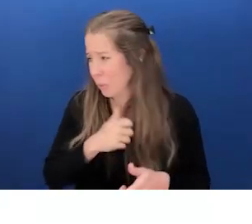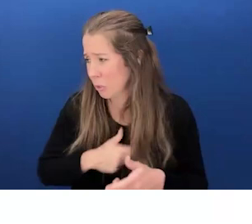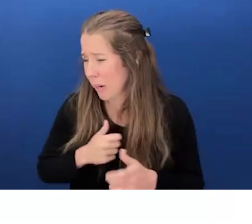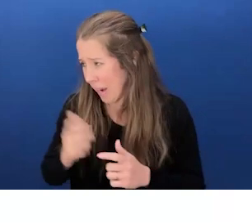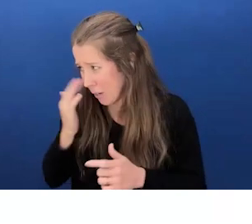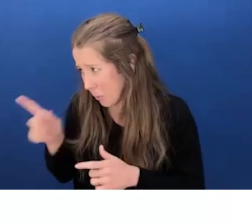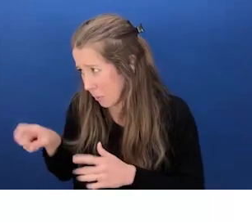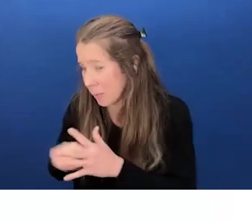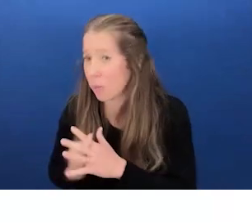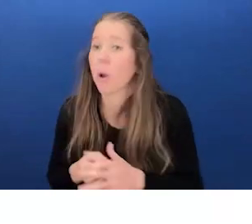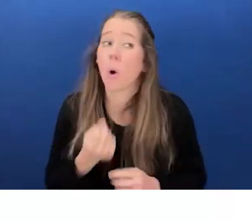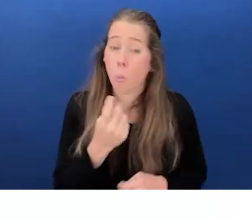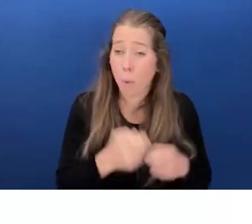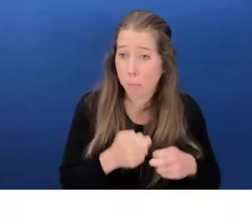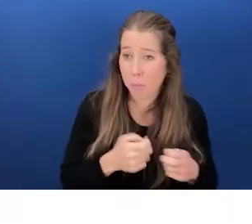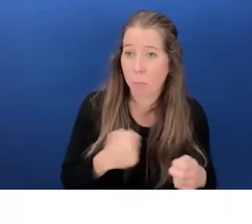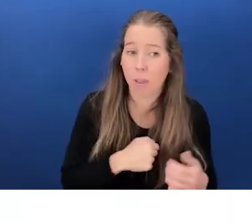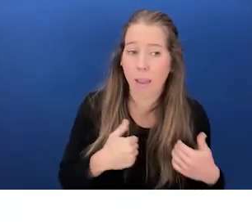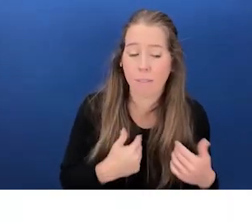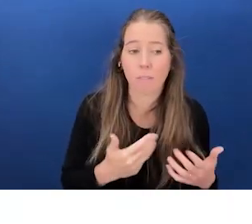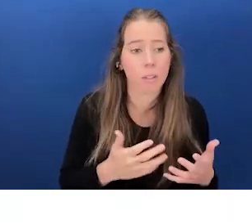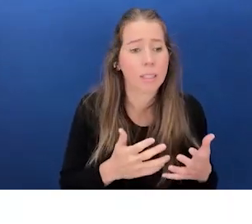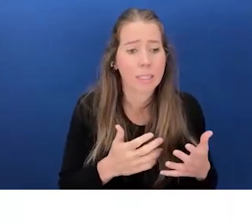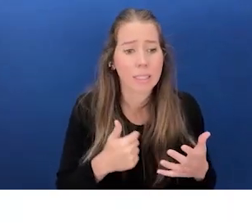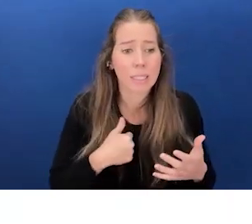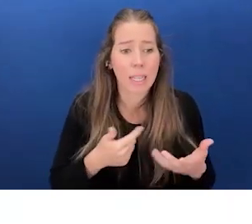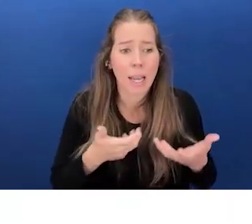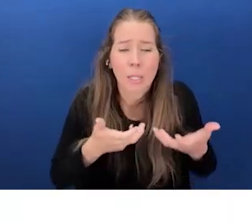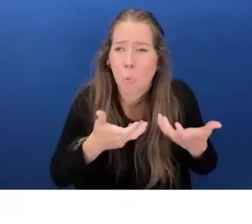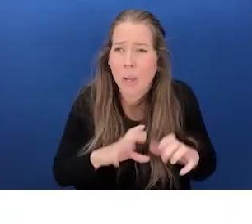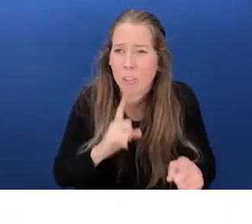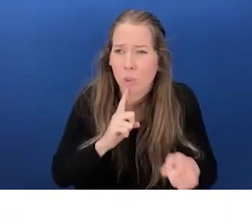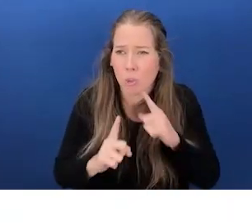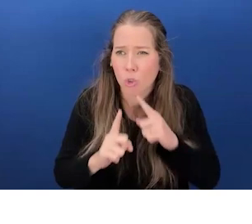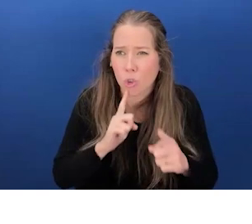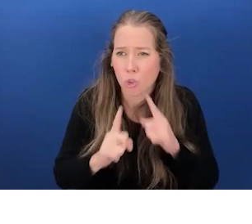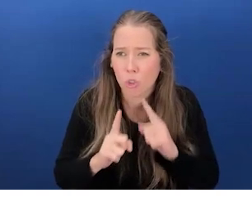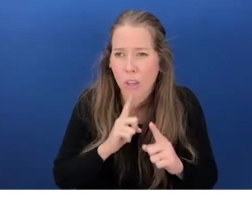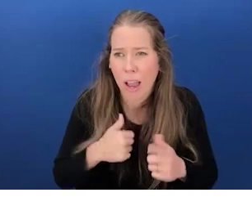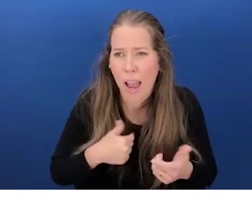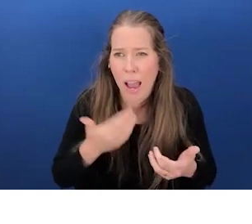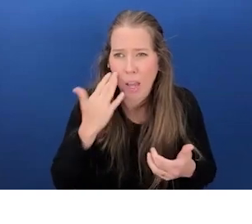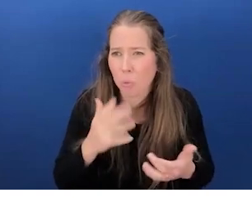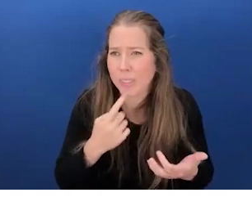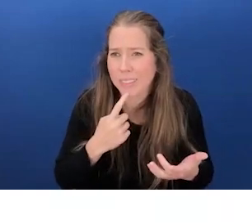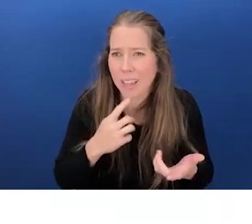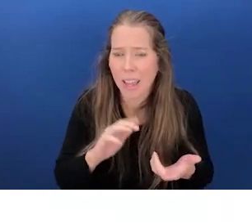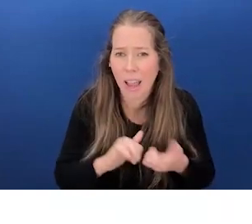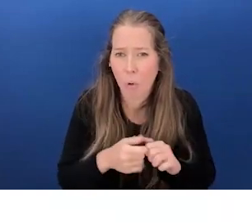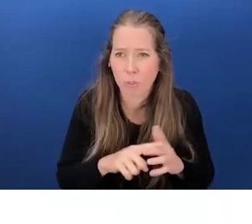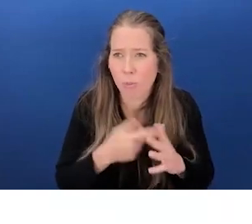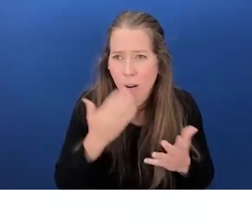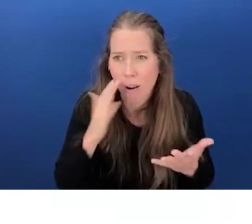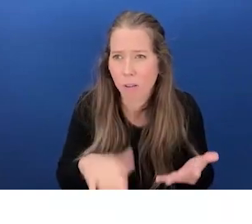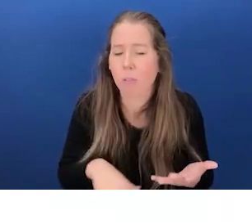start. One of the problems we have is like, a lot of people are like, I just don't want to just chat. I just don't want to, like, sometimes you're like, I don't know what to say. I don't know how to start. This is